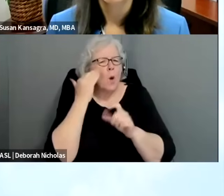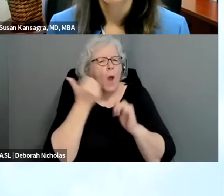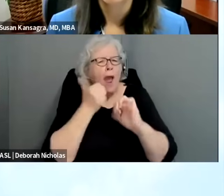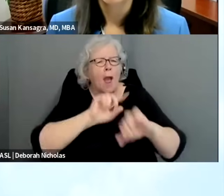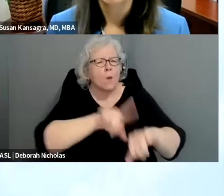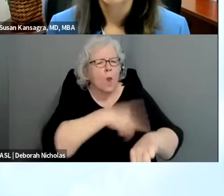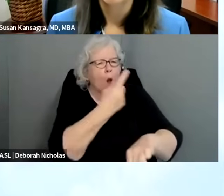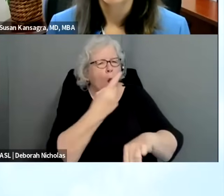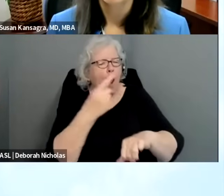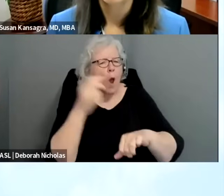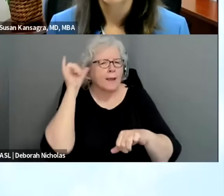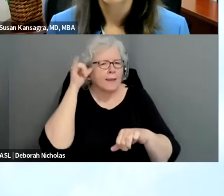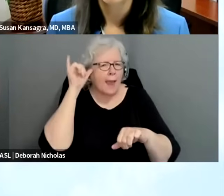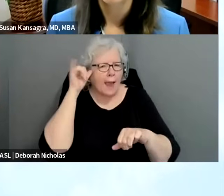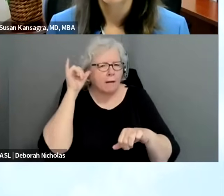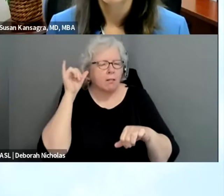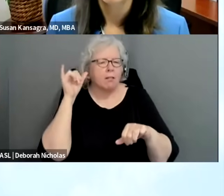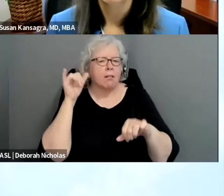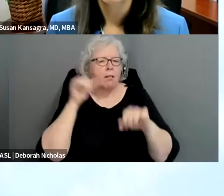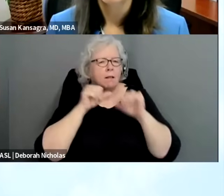shed virus?